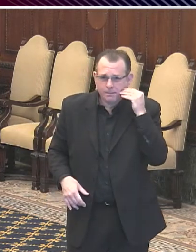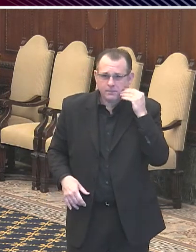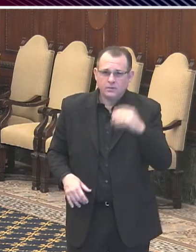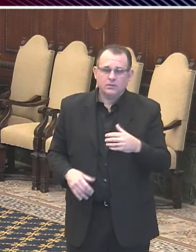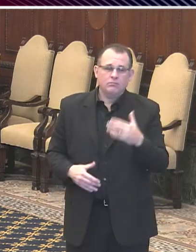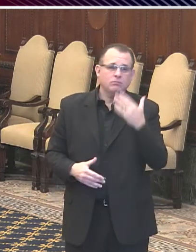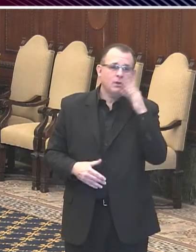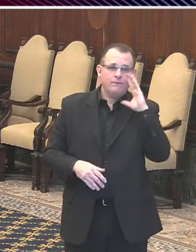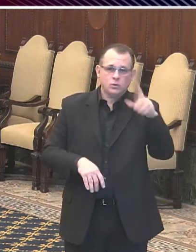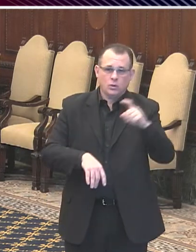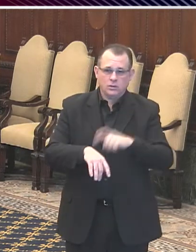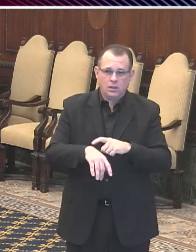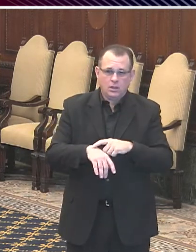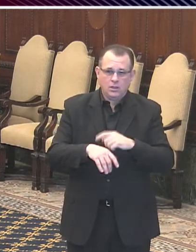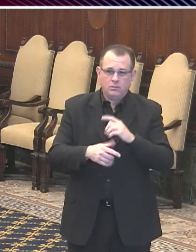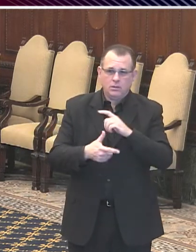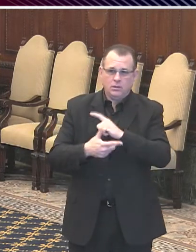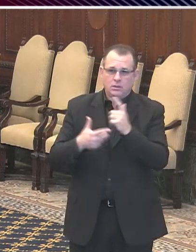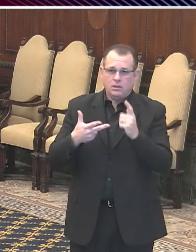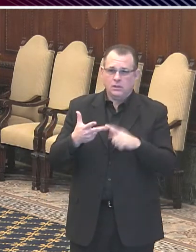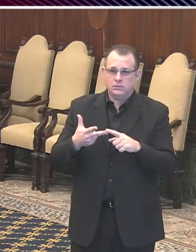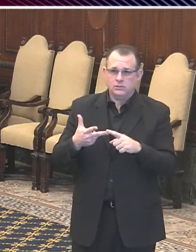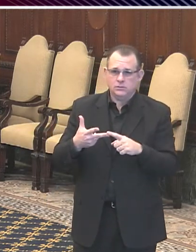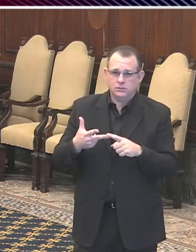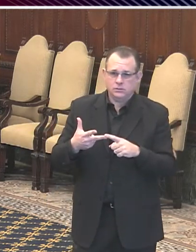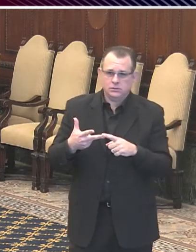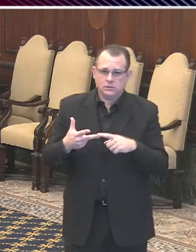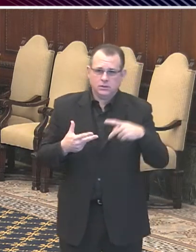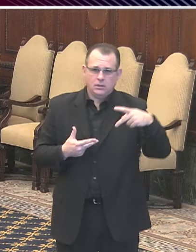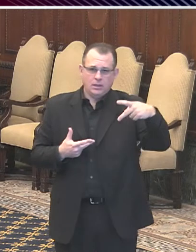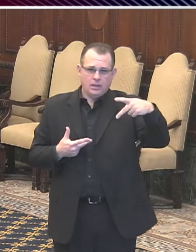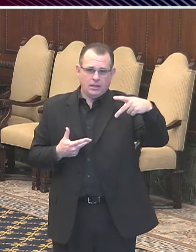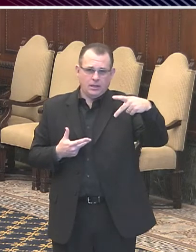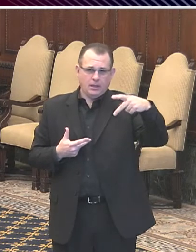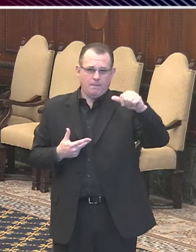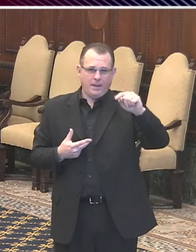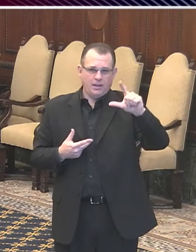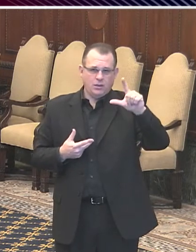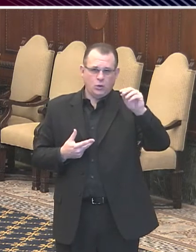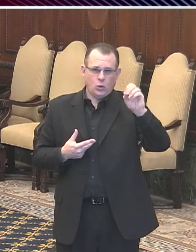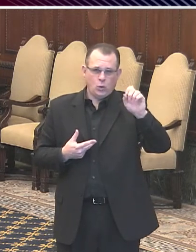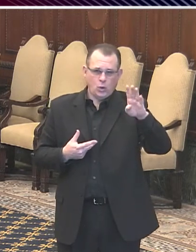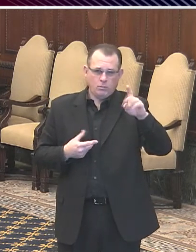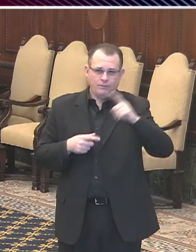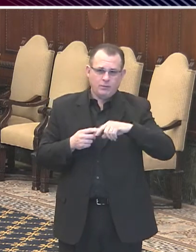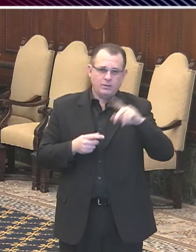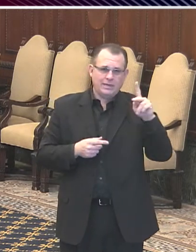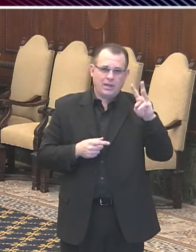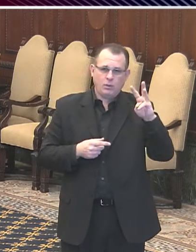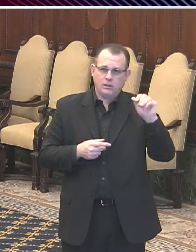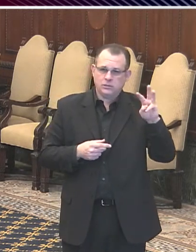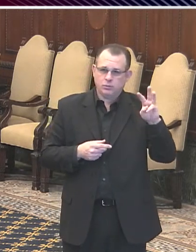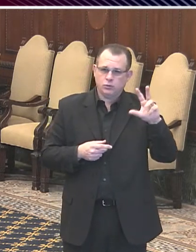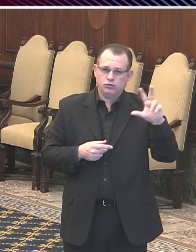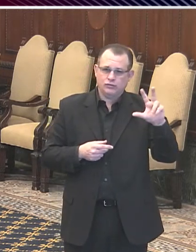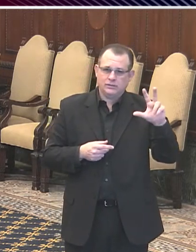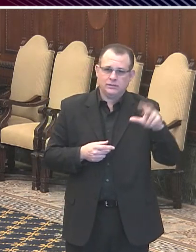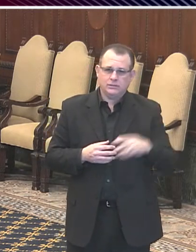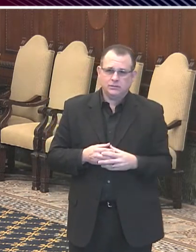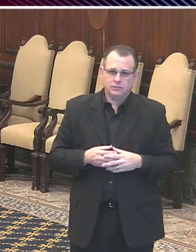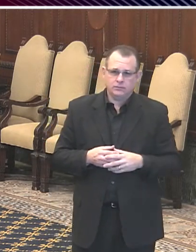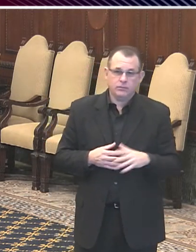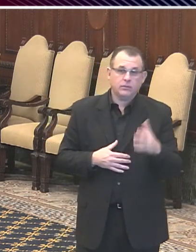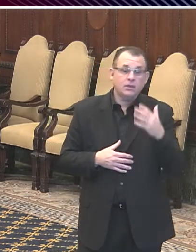Thank you, Joe. We are now going to go to Pat Loeb with KYW. Pat, you are now unmuted. Thanks, Kelly.